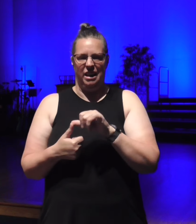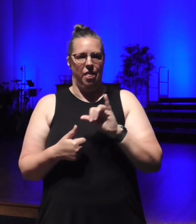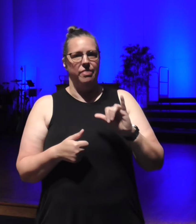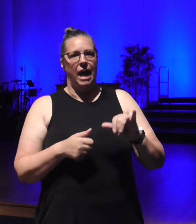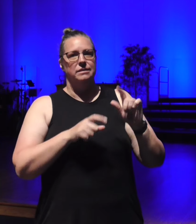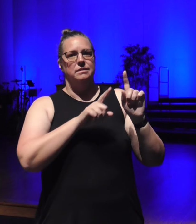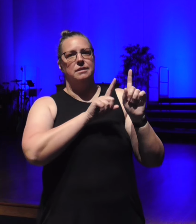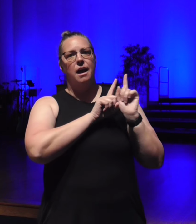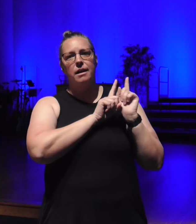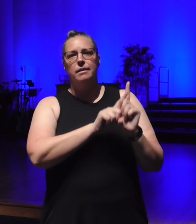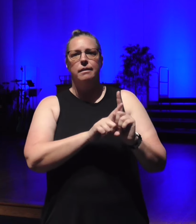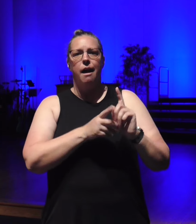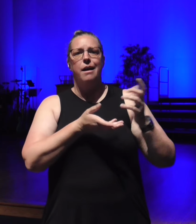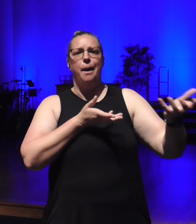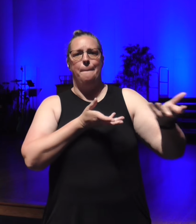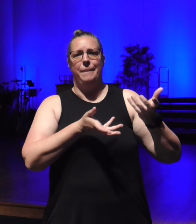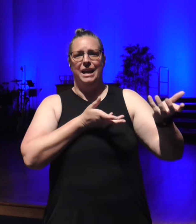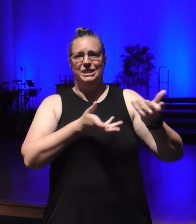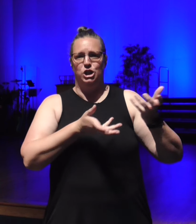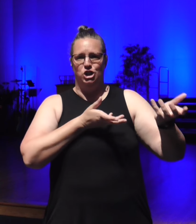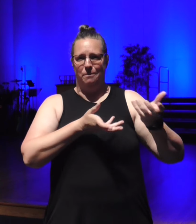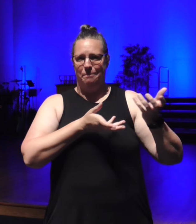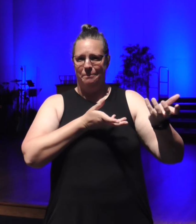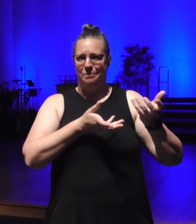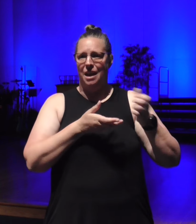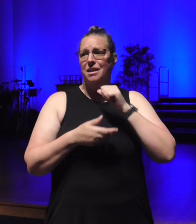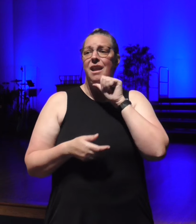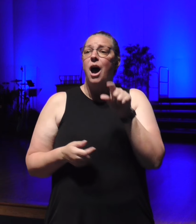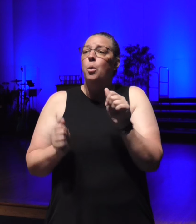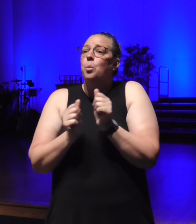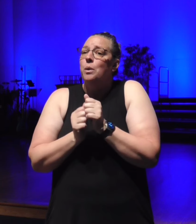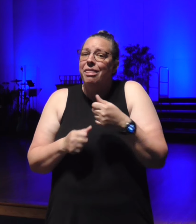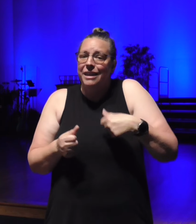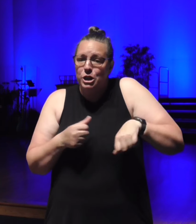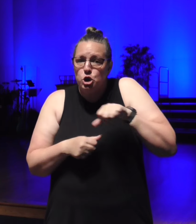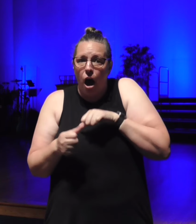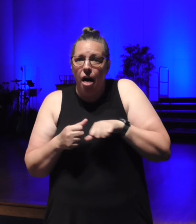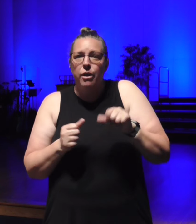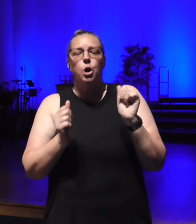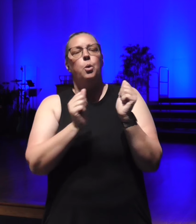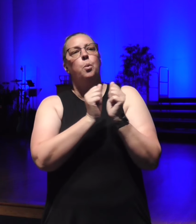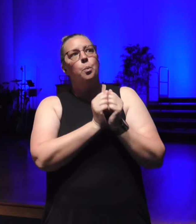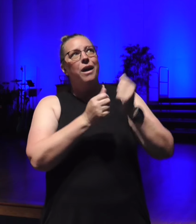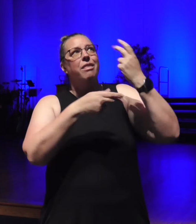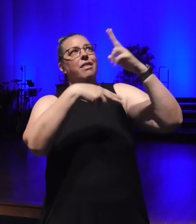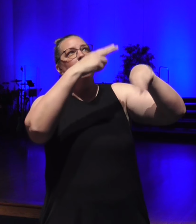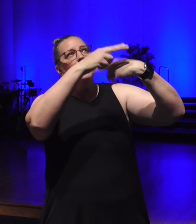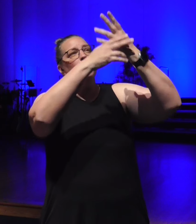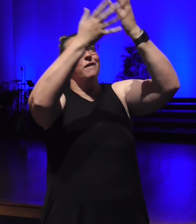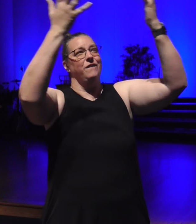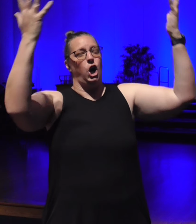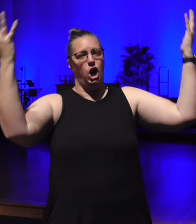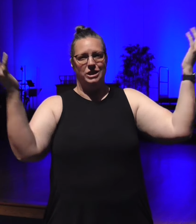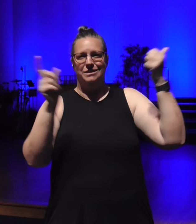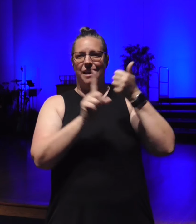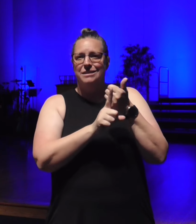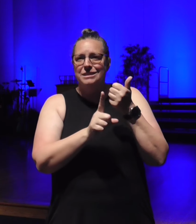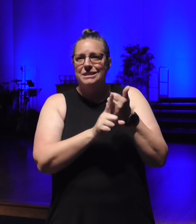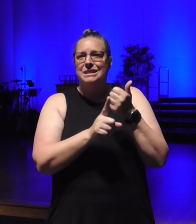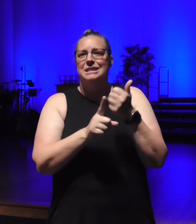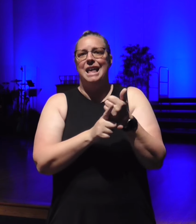a capital C, not with just each other, but with the cosmos itself. A sense that